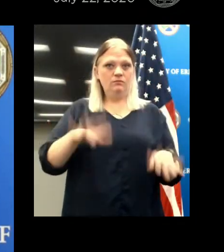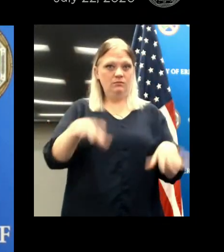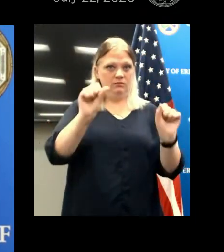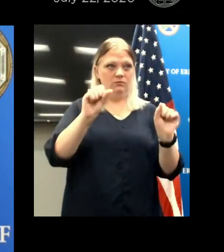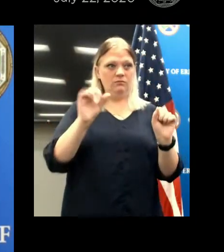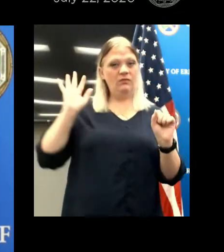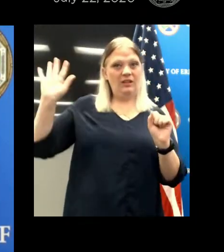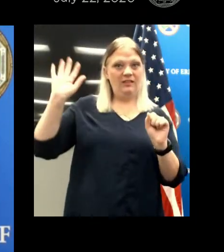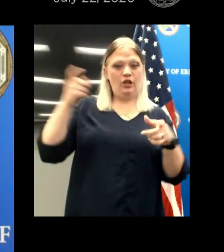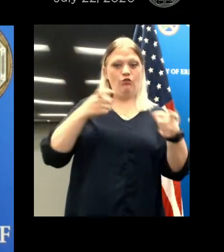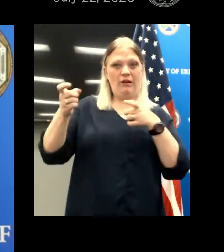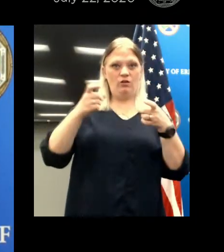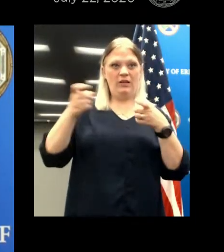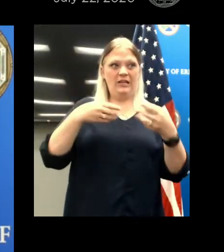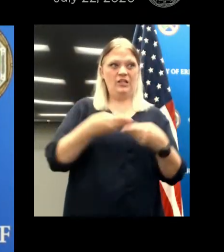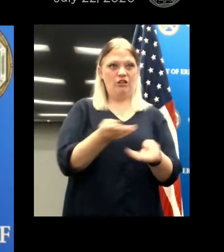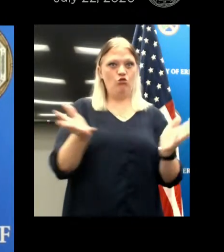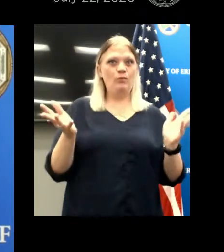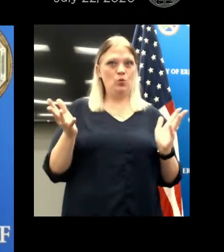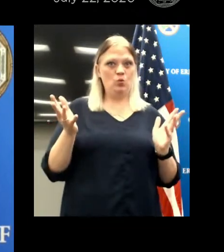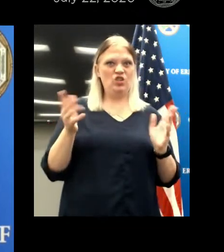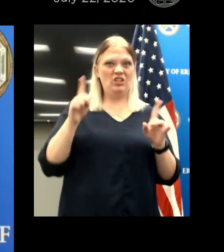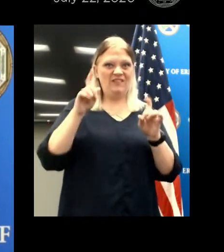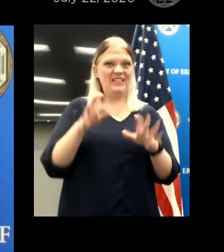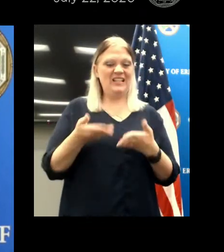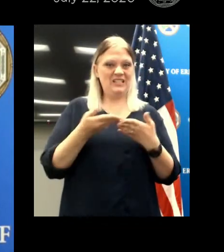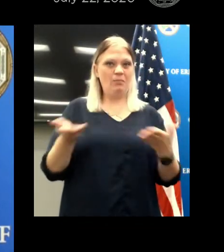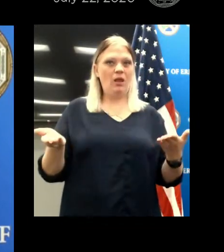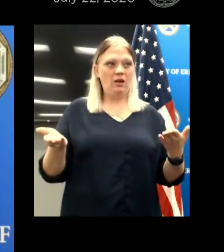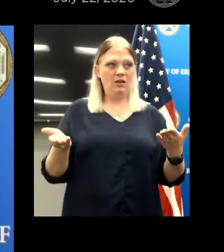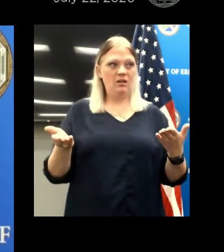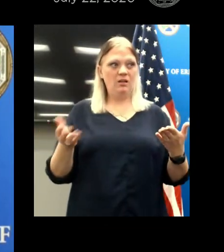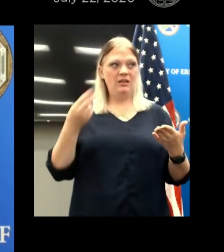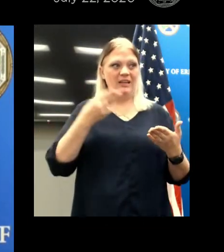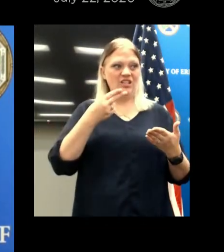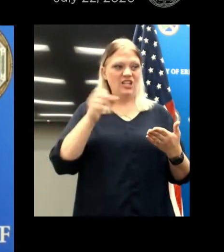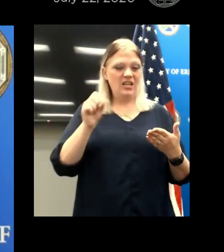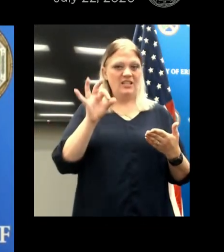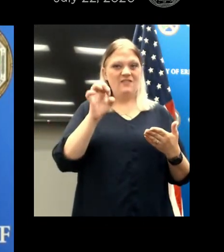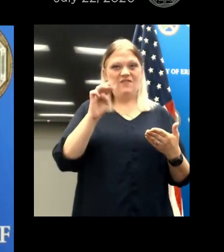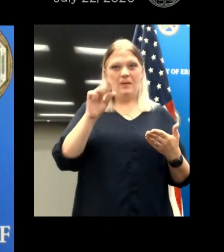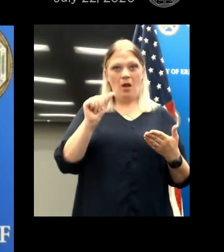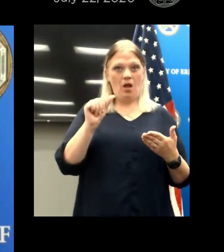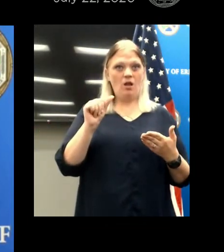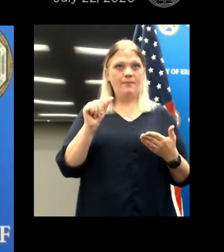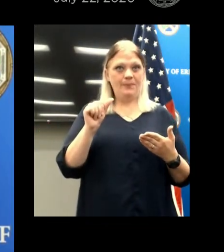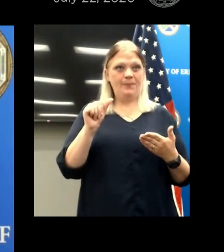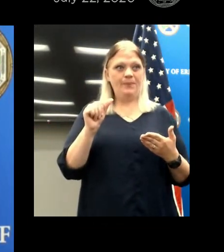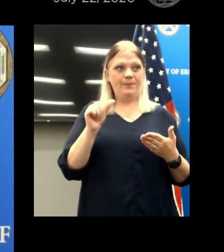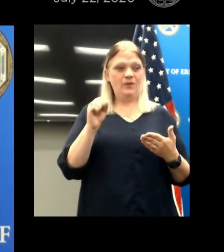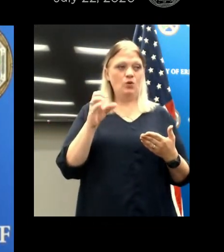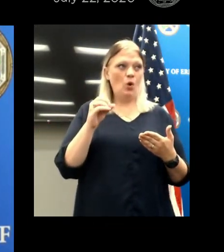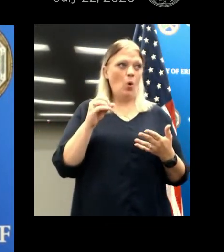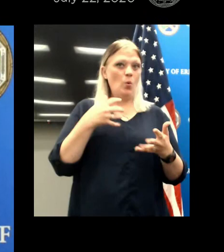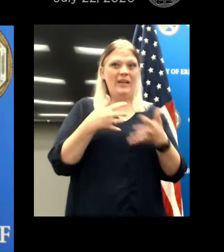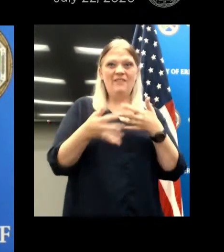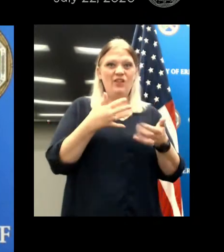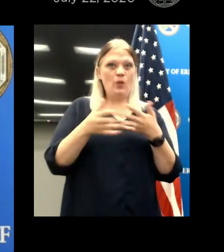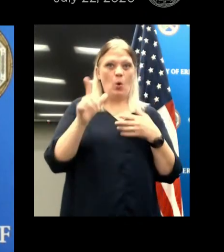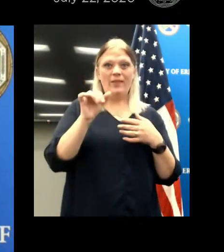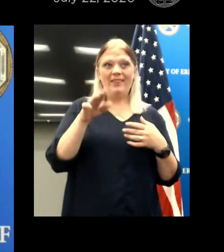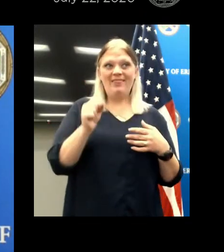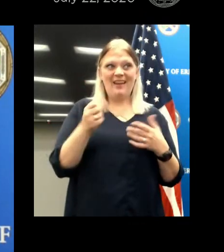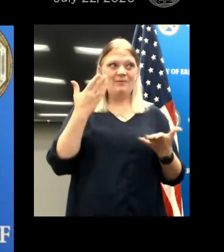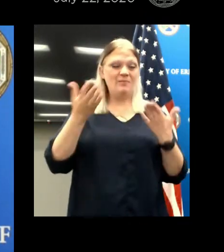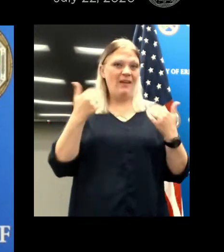they're regulating distribution of these test supplies, like HHS and FEMA. And so even though that the laboratories